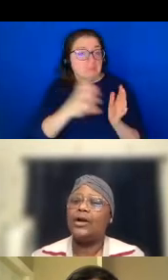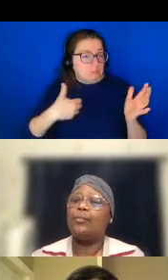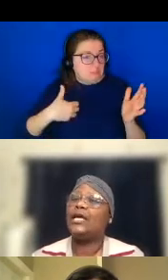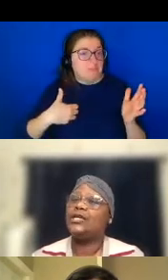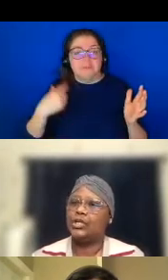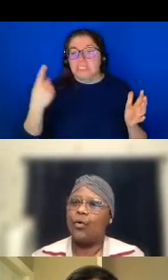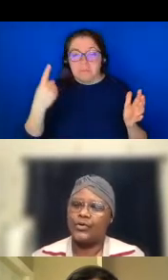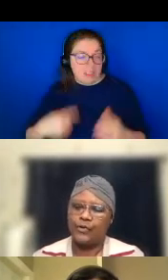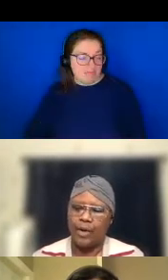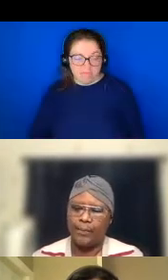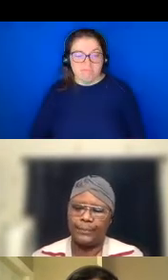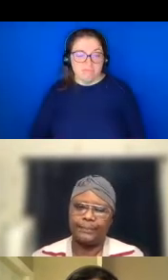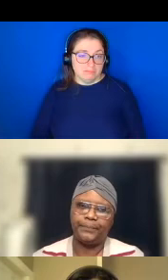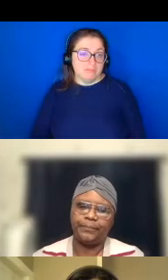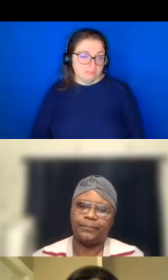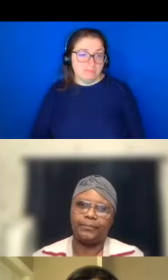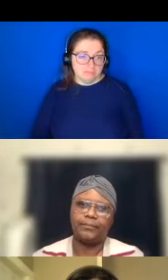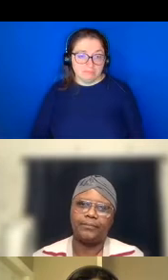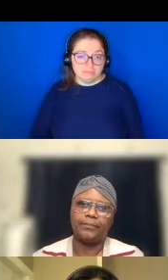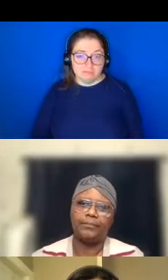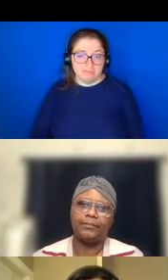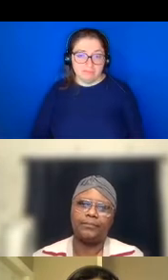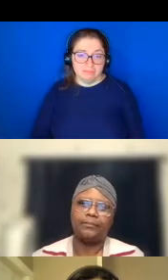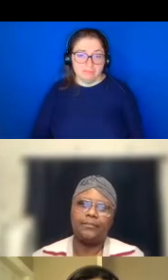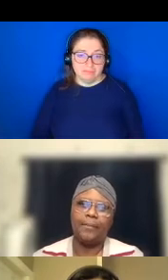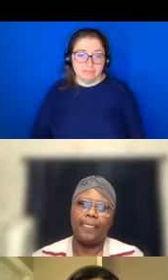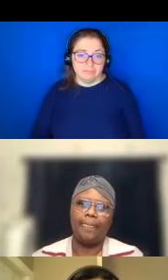or an abrasion or scrape.